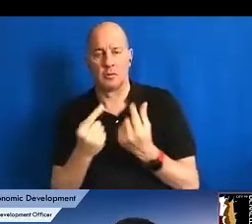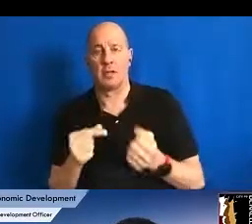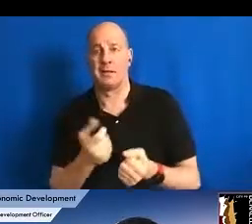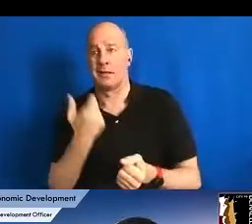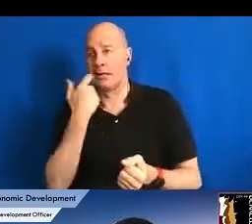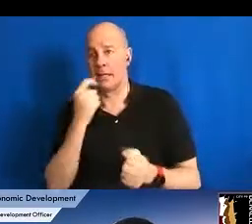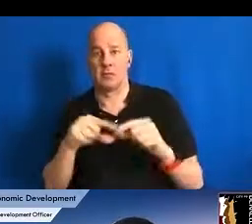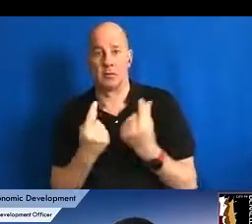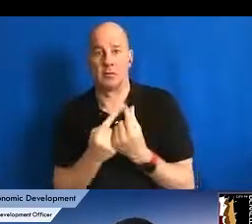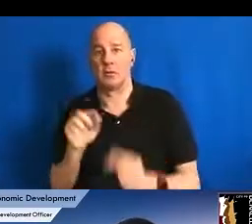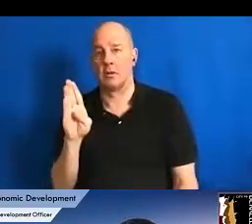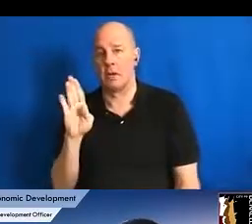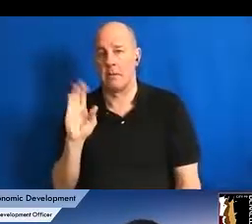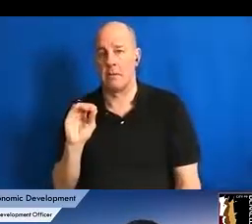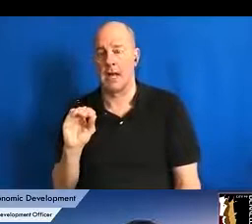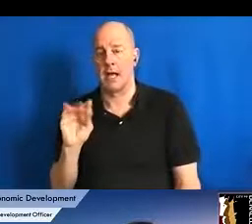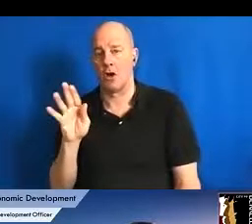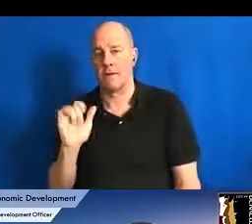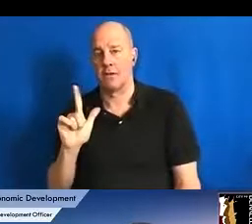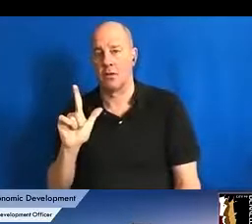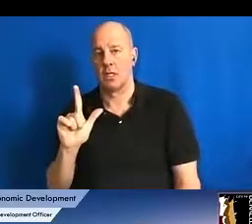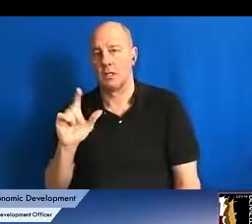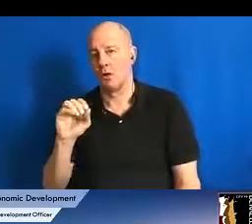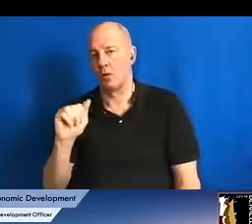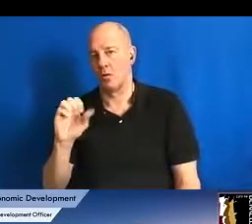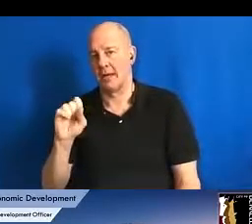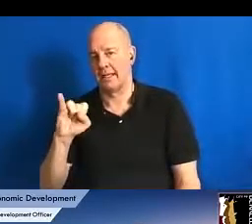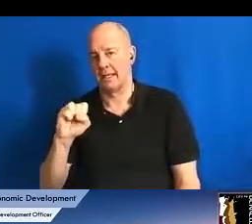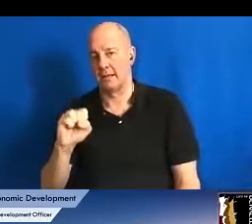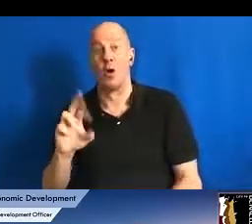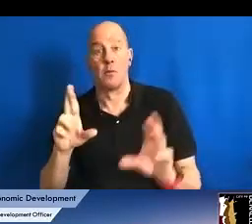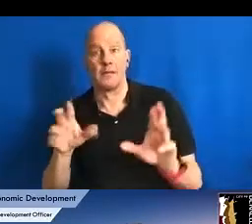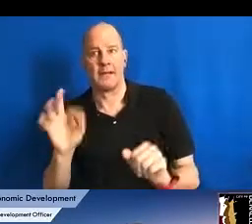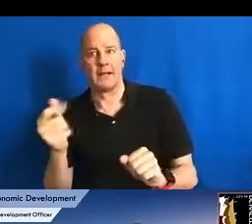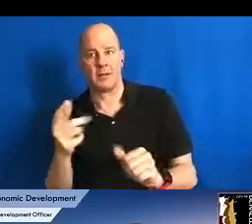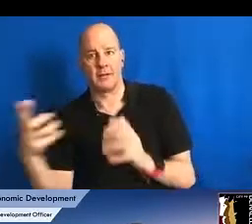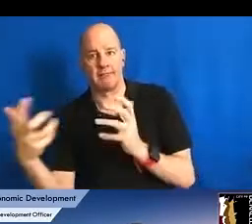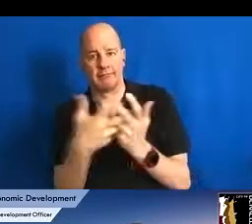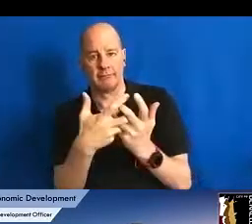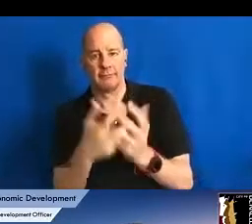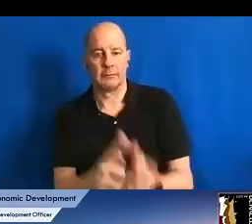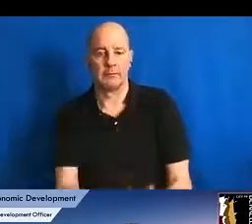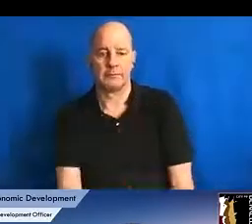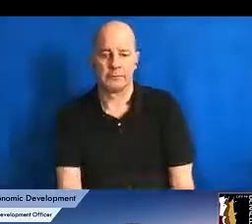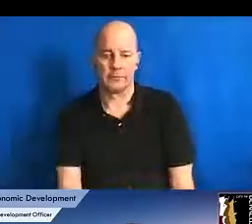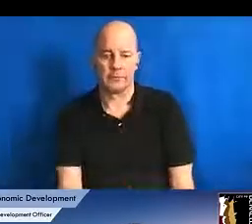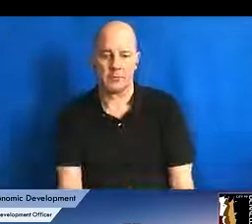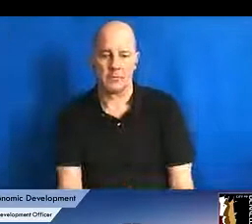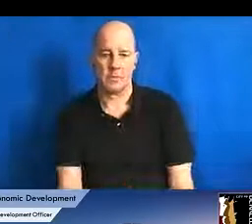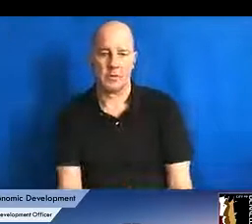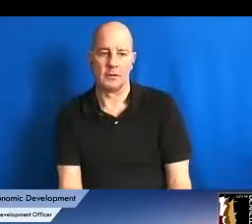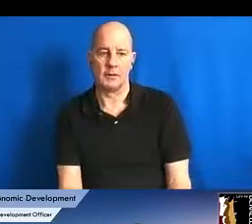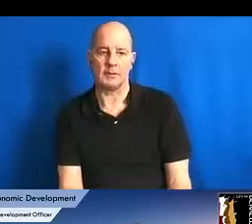was a biofuel oasis, and we're looking to find another one to slot in there. And so as you can see,